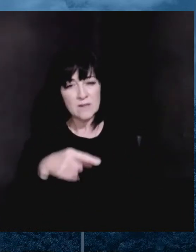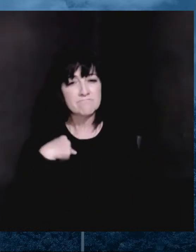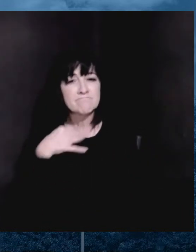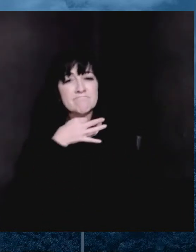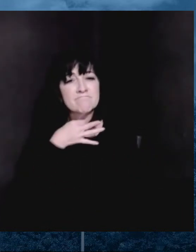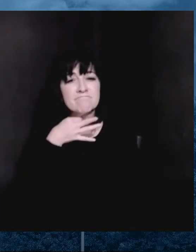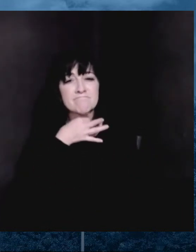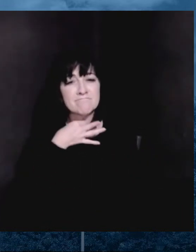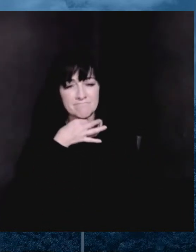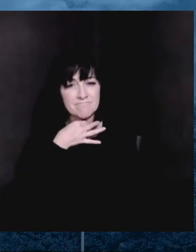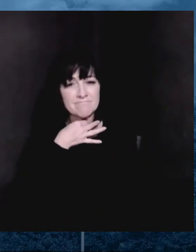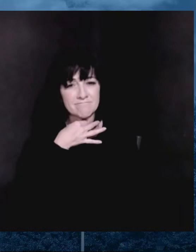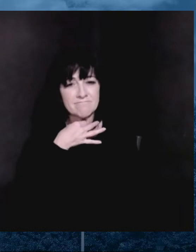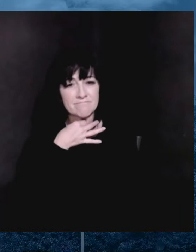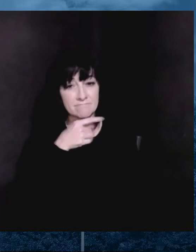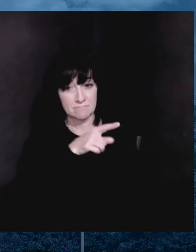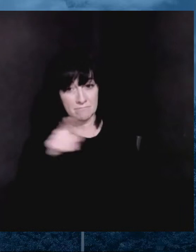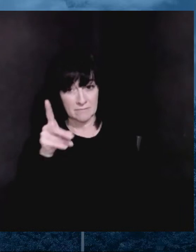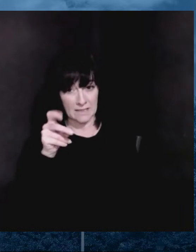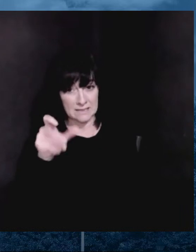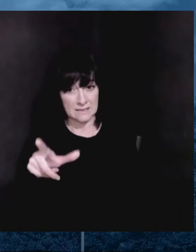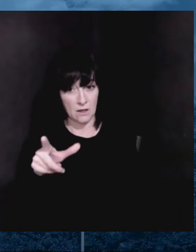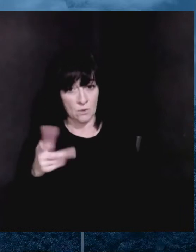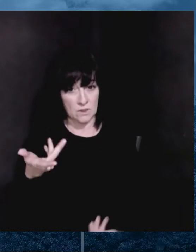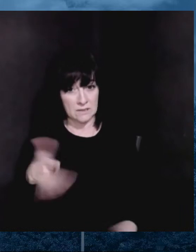has seen the